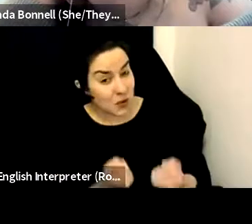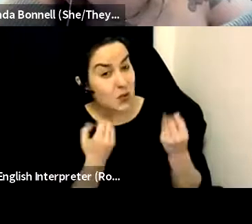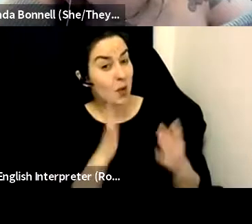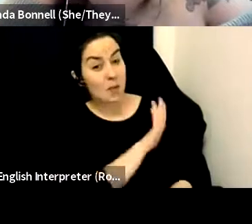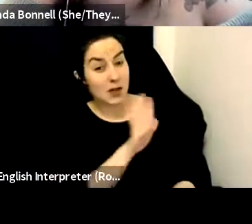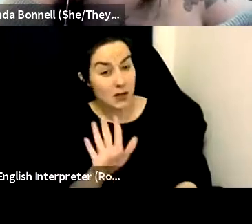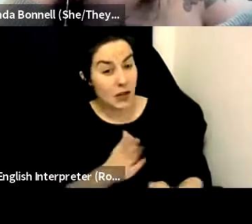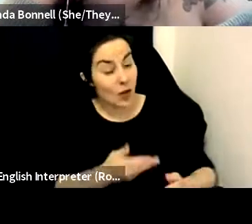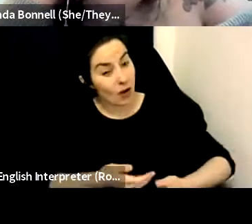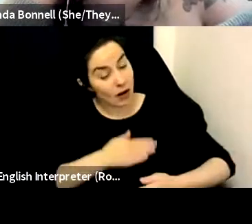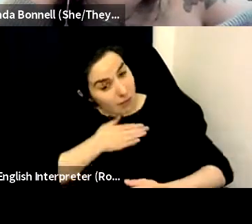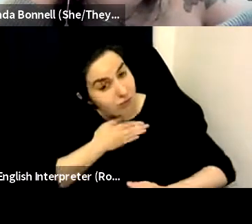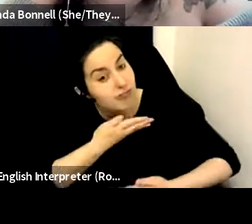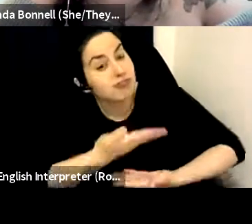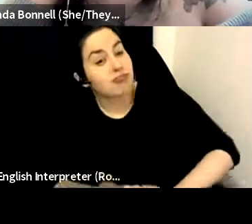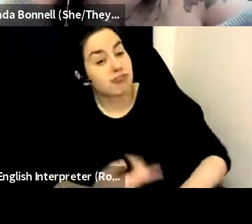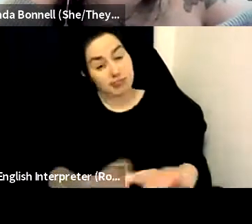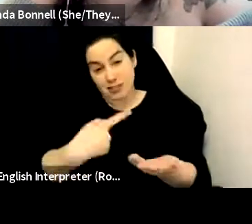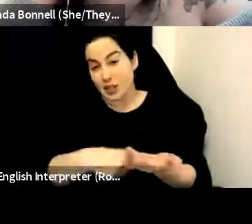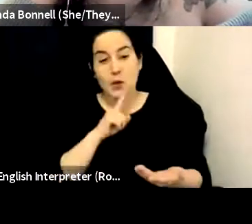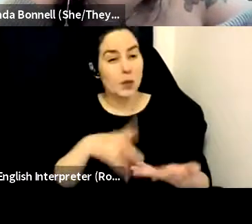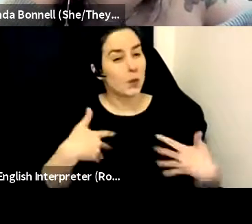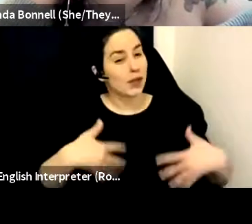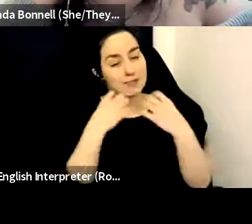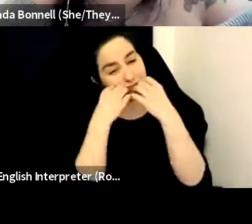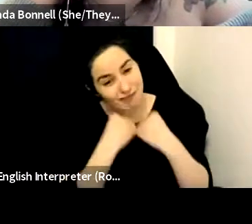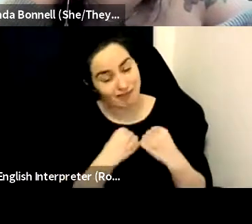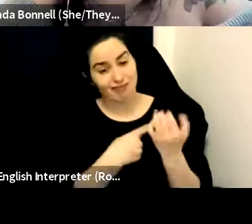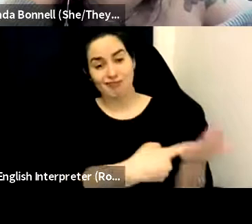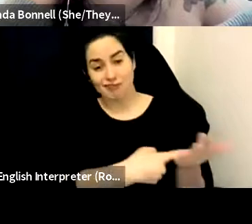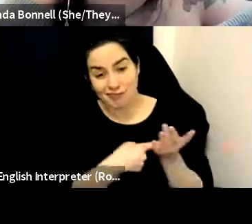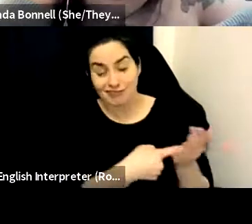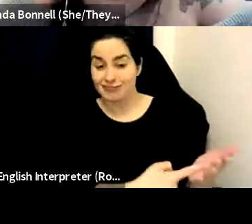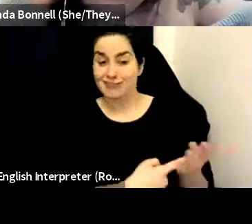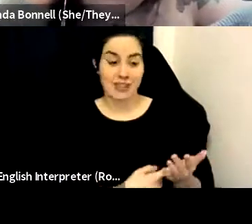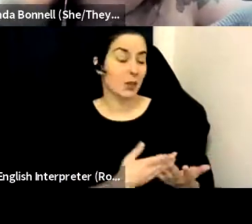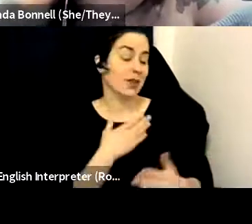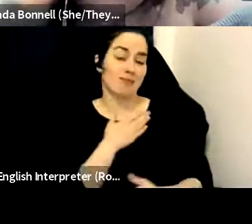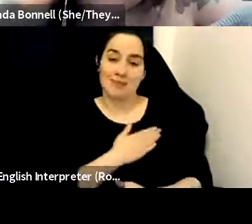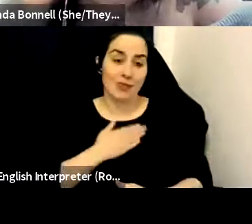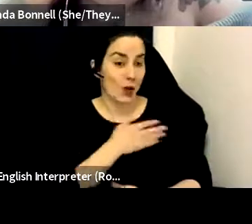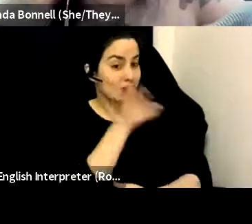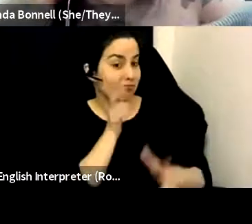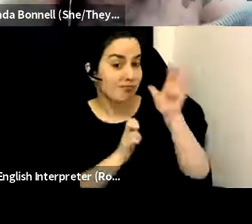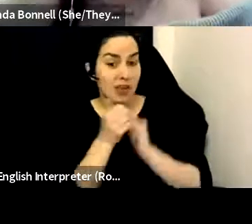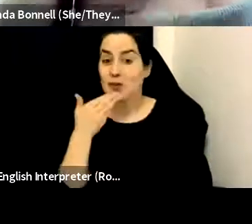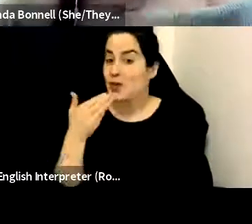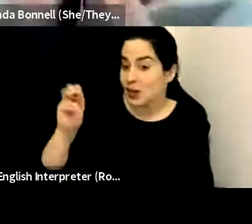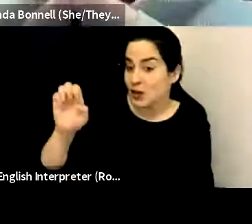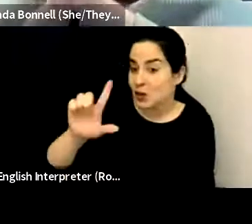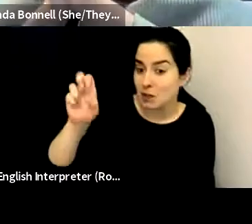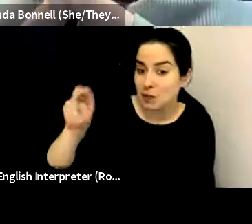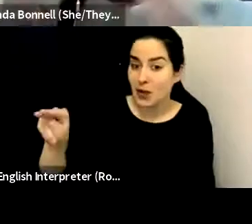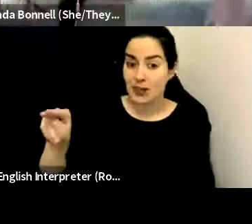and meaningful conversation tonight. Yolanda and Aria, it was such a pleasure to hear you both speak. And Merlin, thank you so much for moderating and